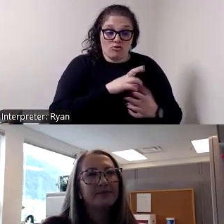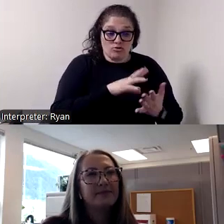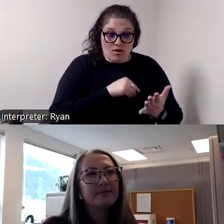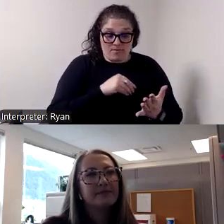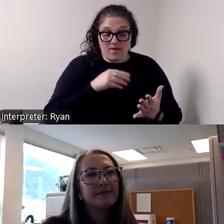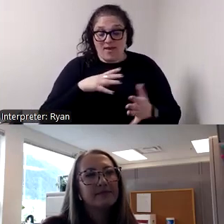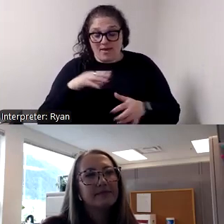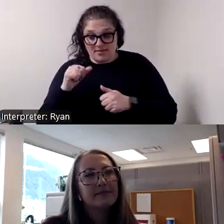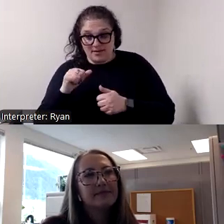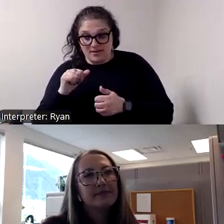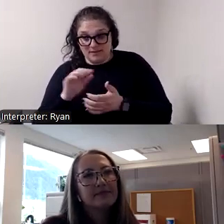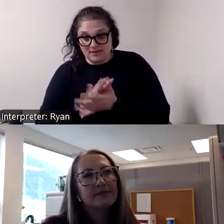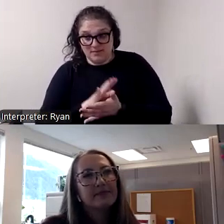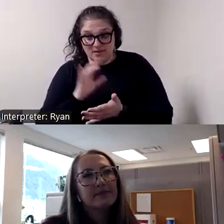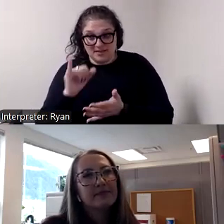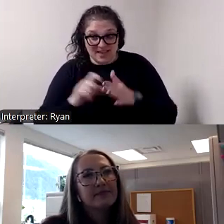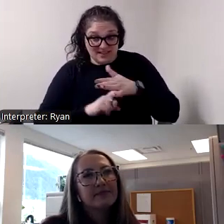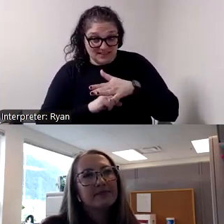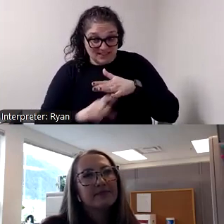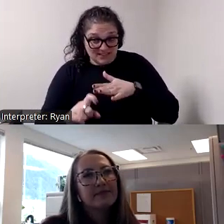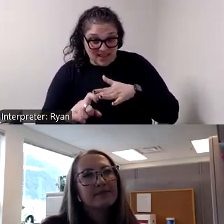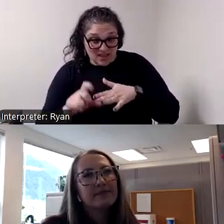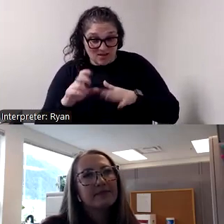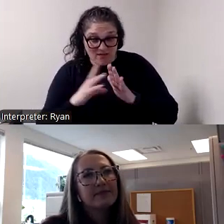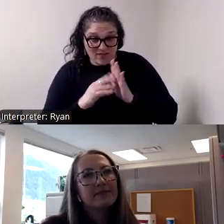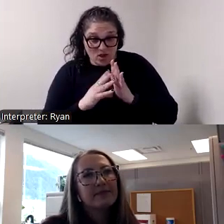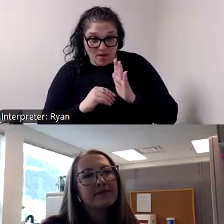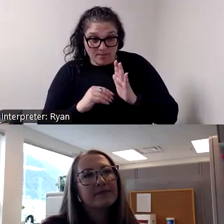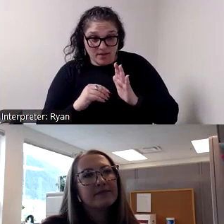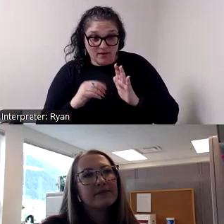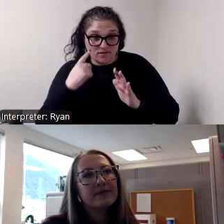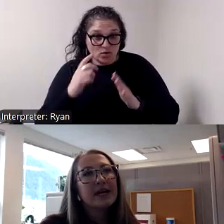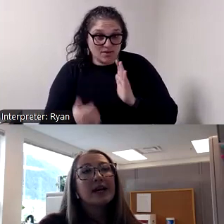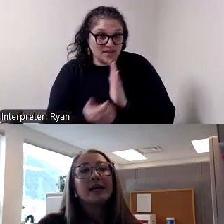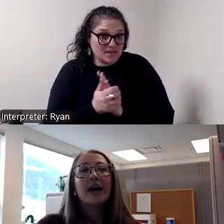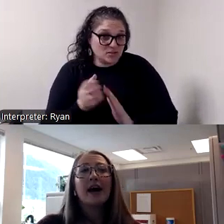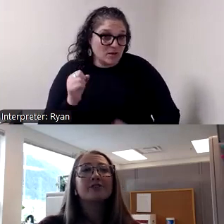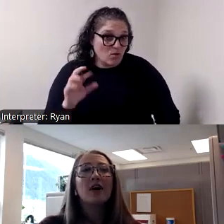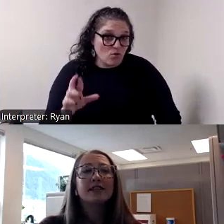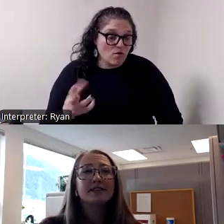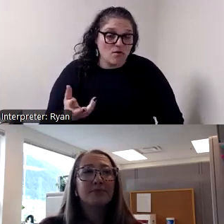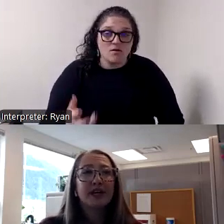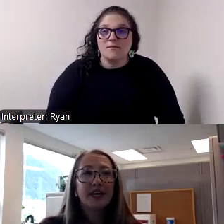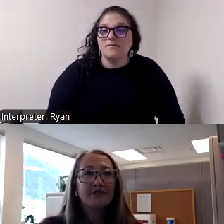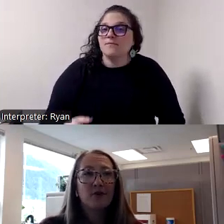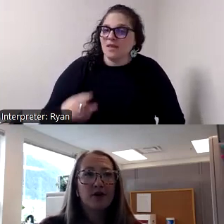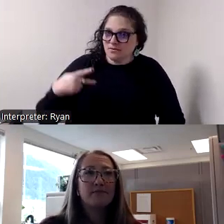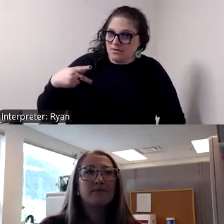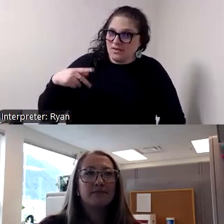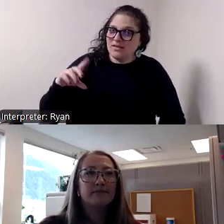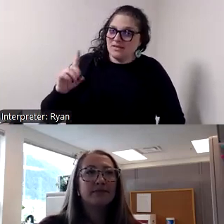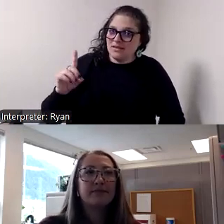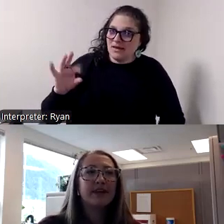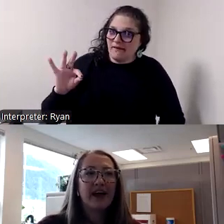that just a scan of the hard copy for the attachment? Yeah, as long as it's in PDF